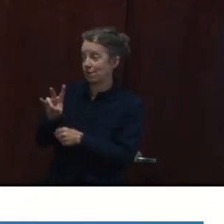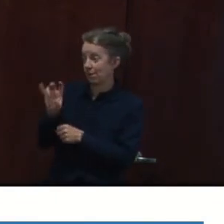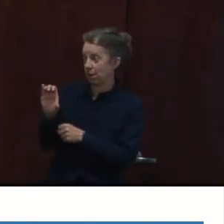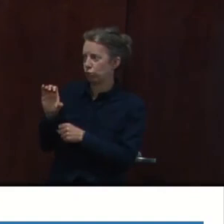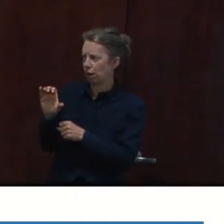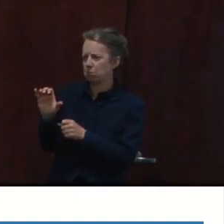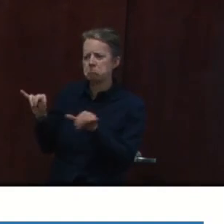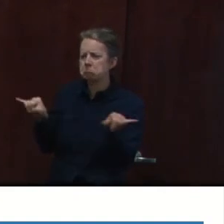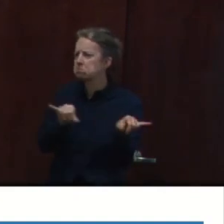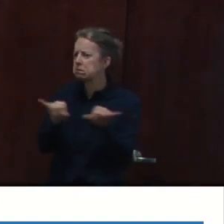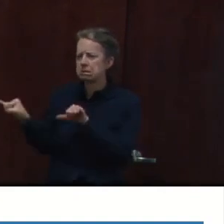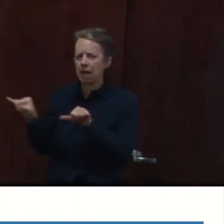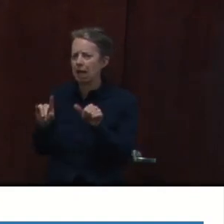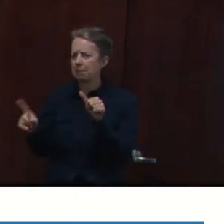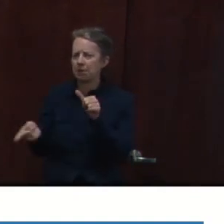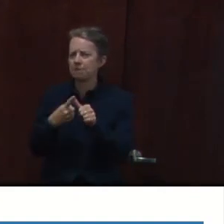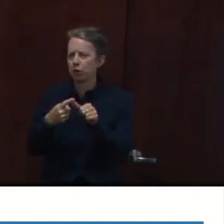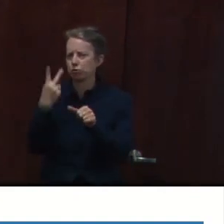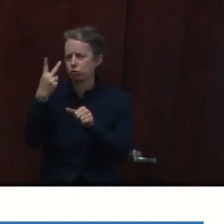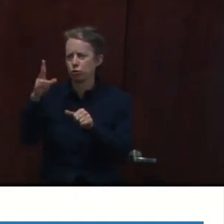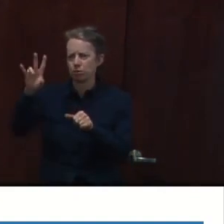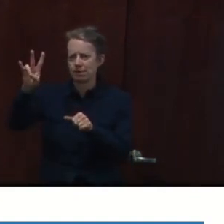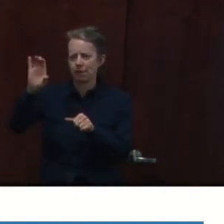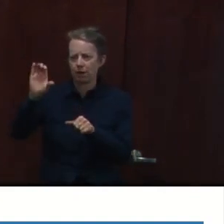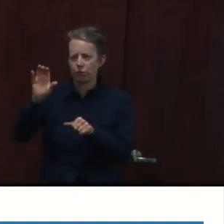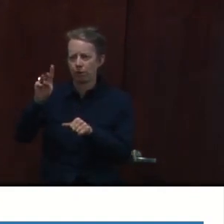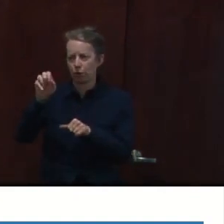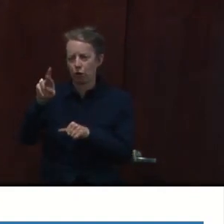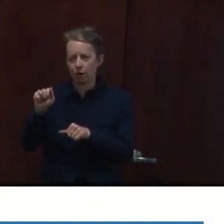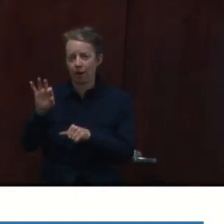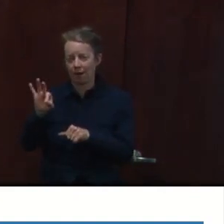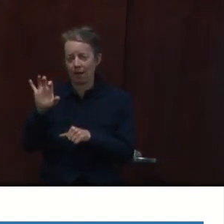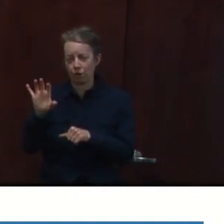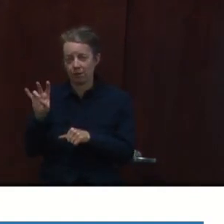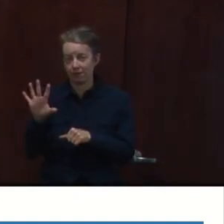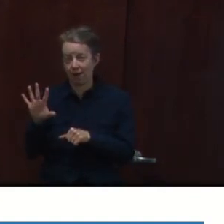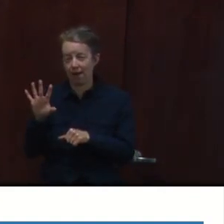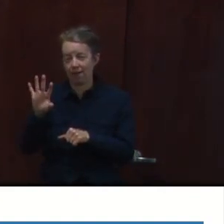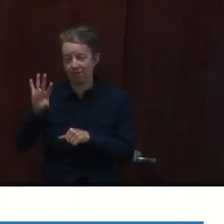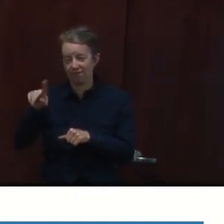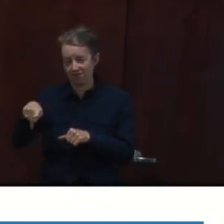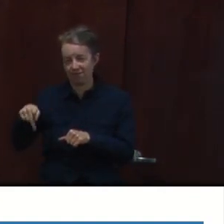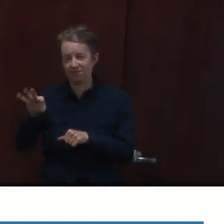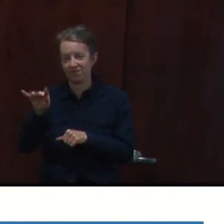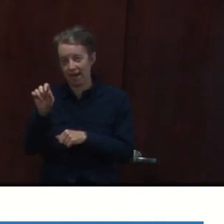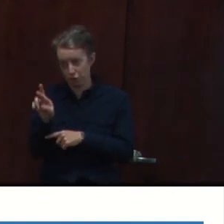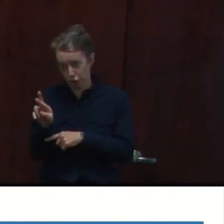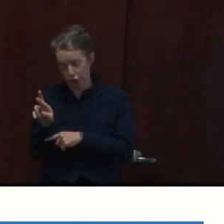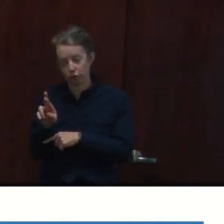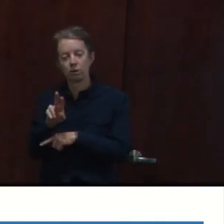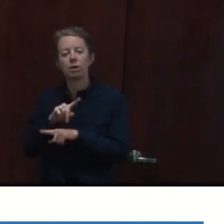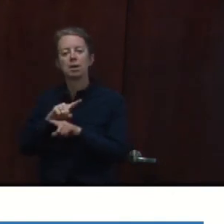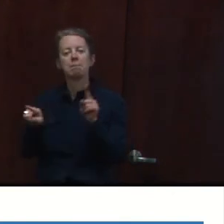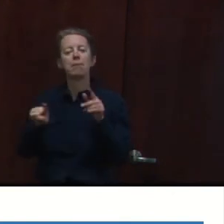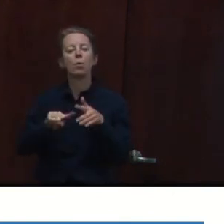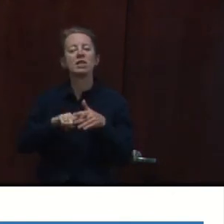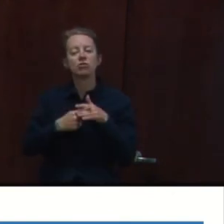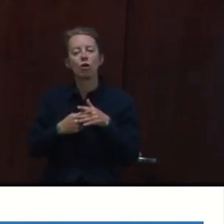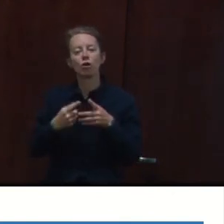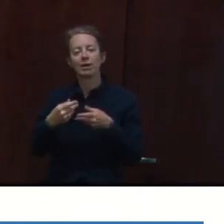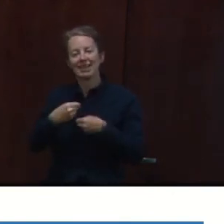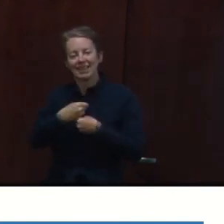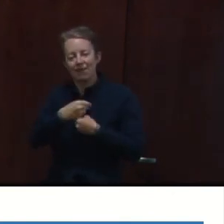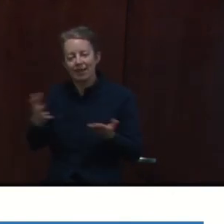the first 2 shipments that you receive up there. 700 Moderna, 975 Pfizer. But we started giving folks their vaccines this